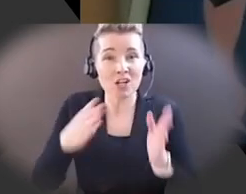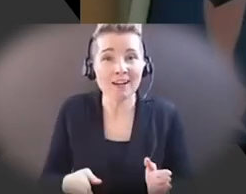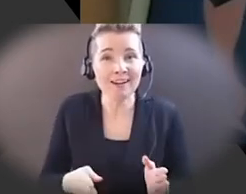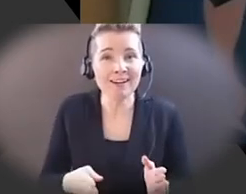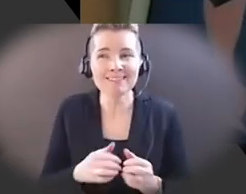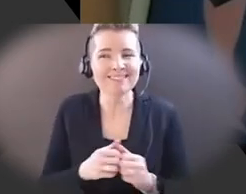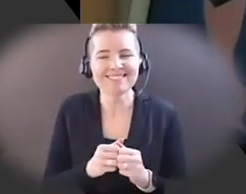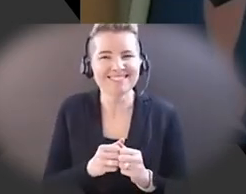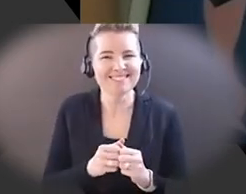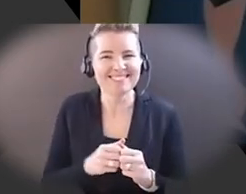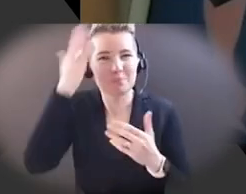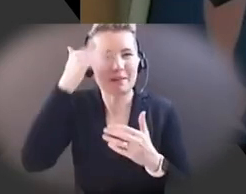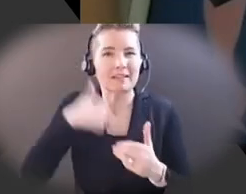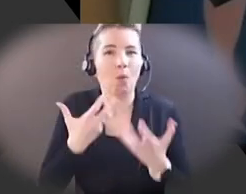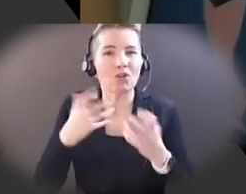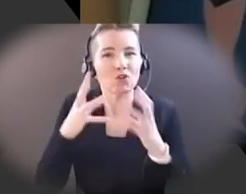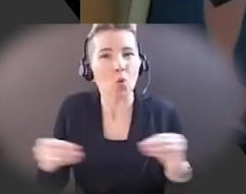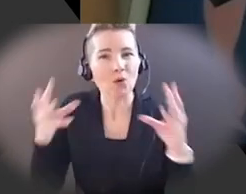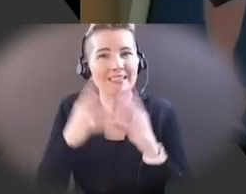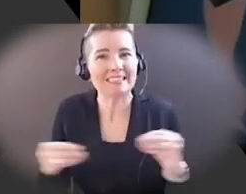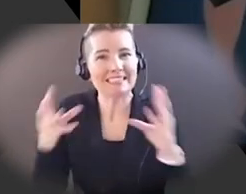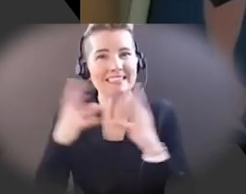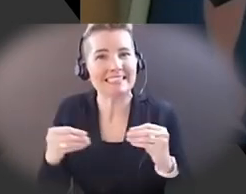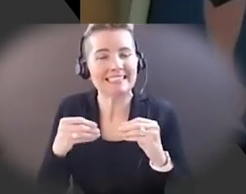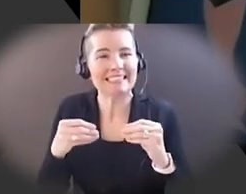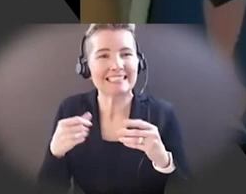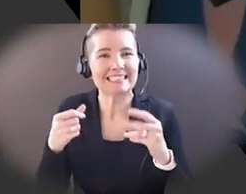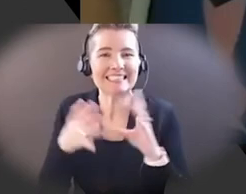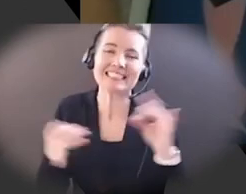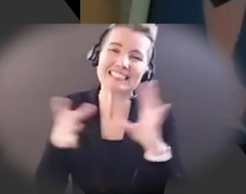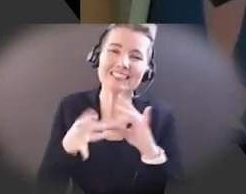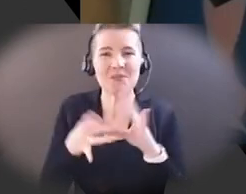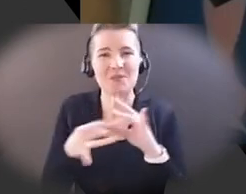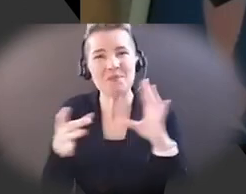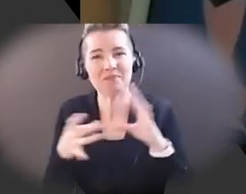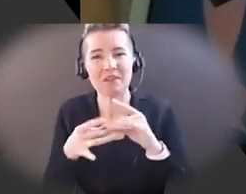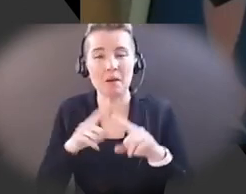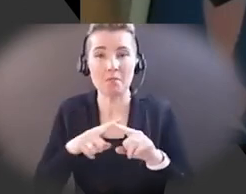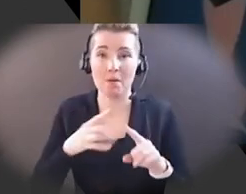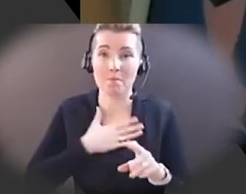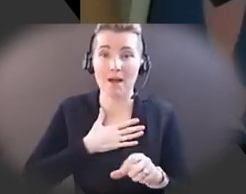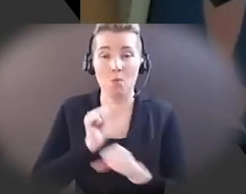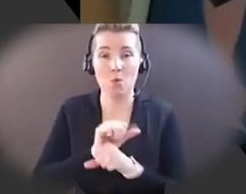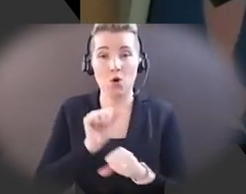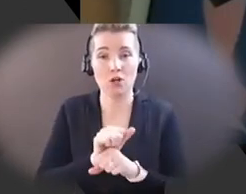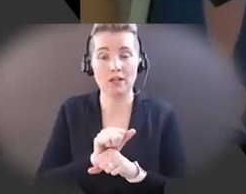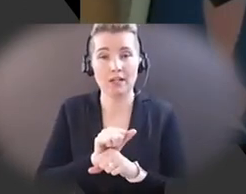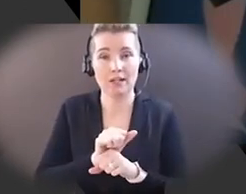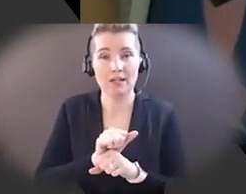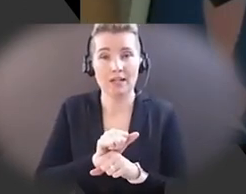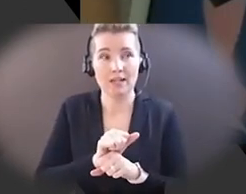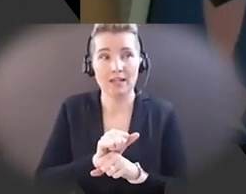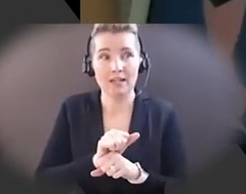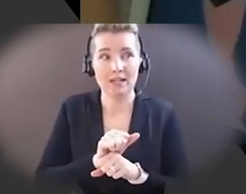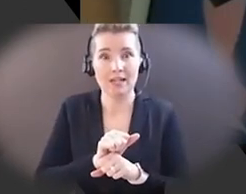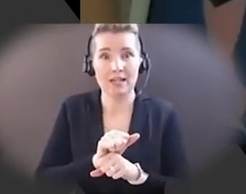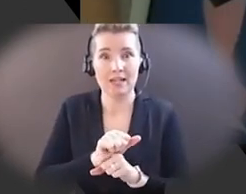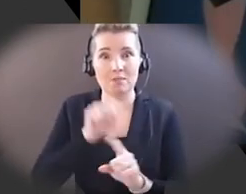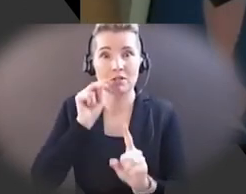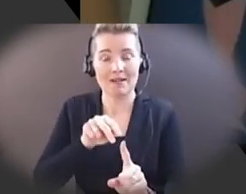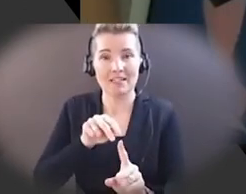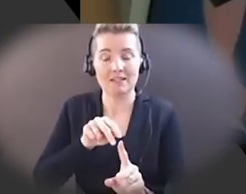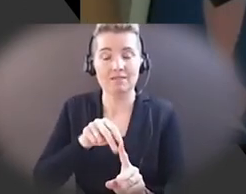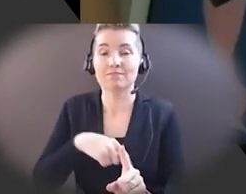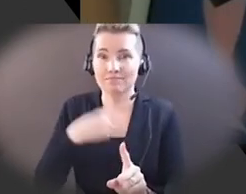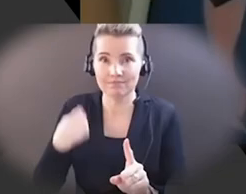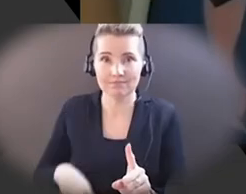everything, right? But then looking back at my own work, again, my work just happens to be Asian inherently, because I am an Asian person, and it happened to have Asian